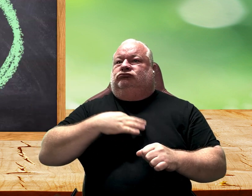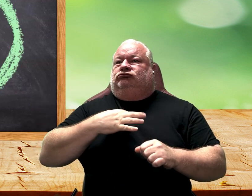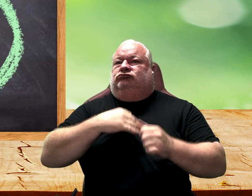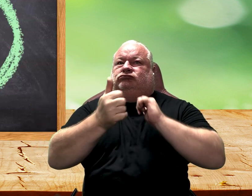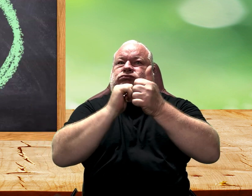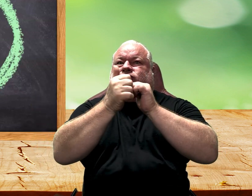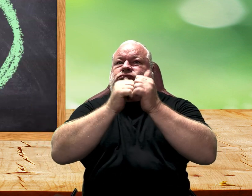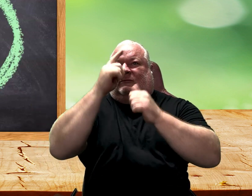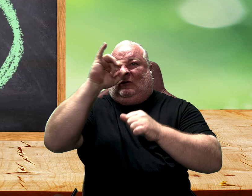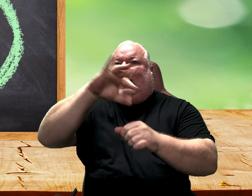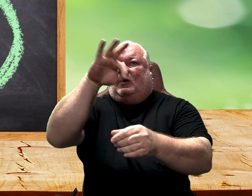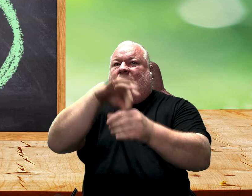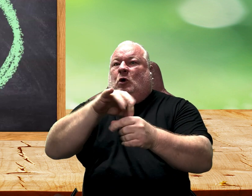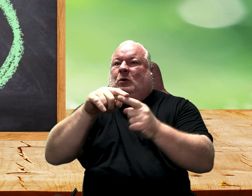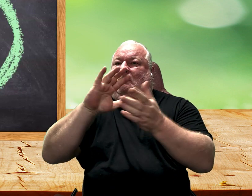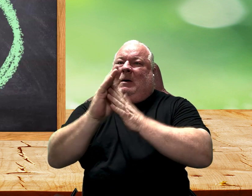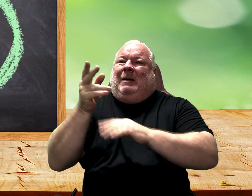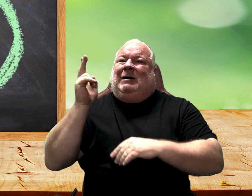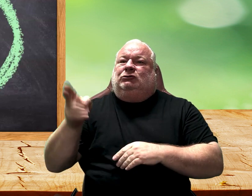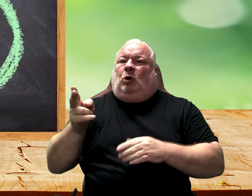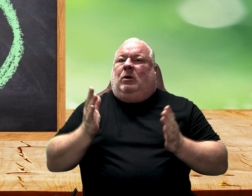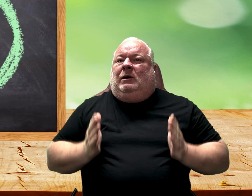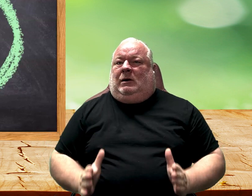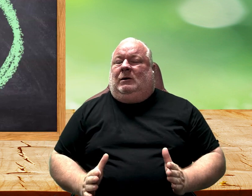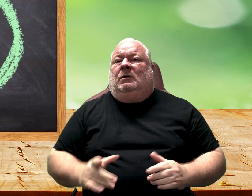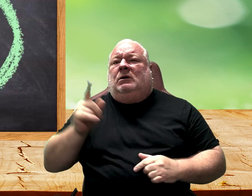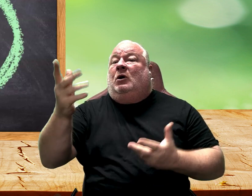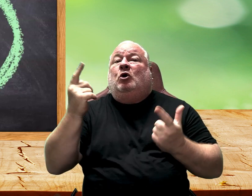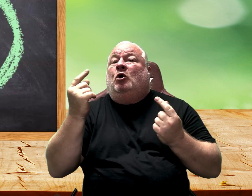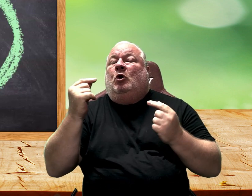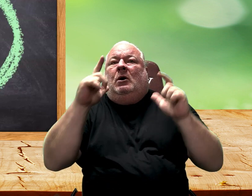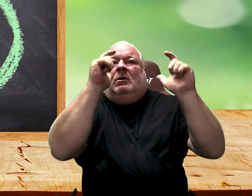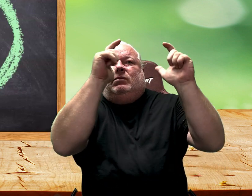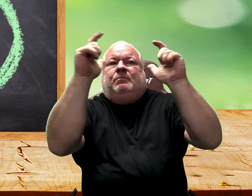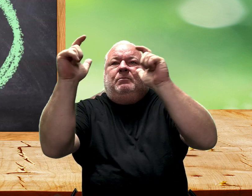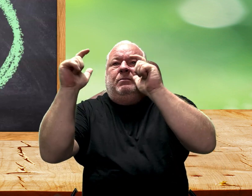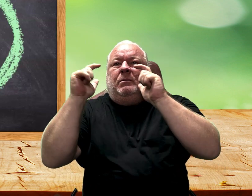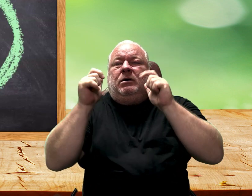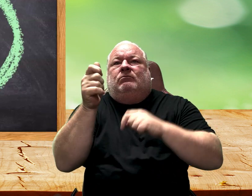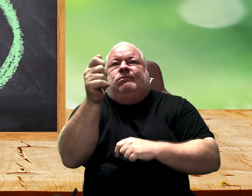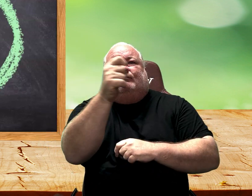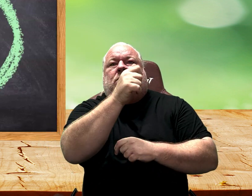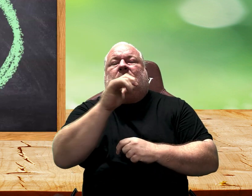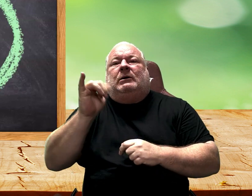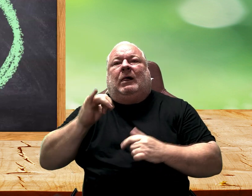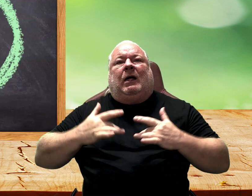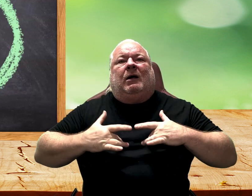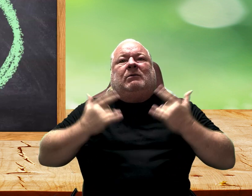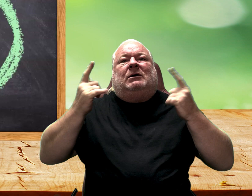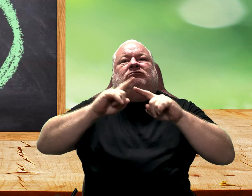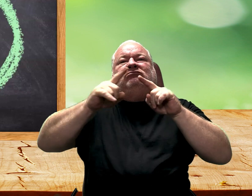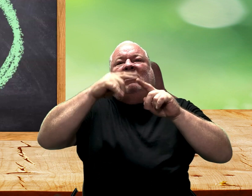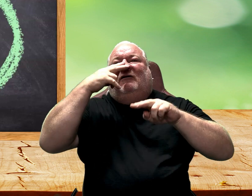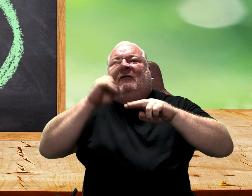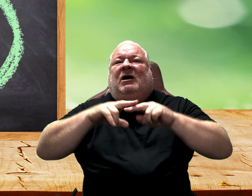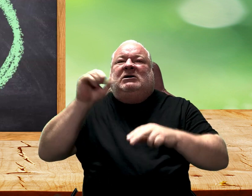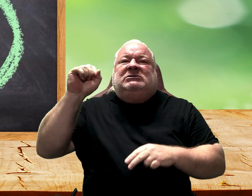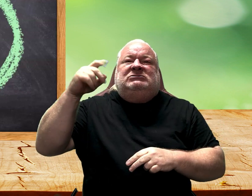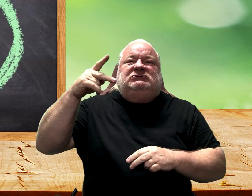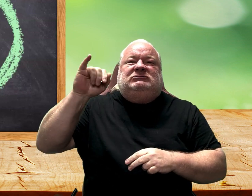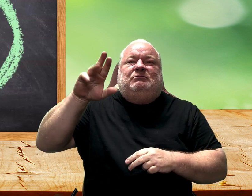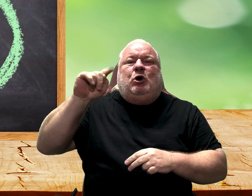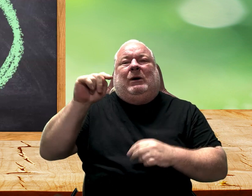this election cycle. The historian takes pictures of school functions, such as spirit days, events, and